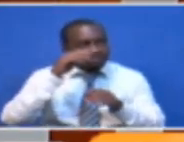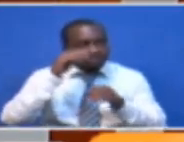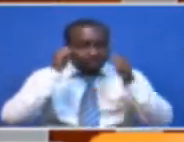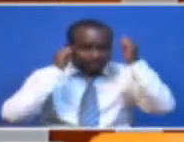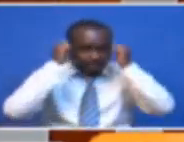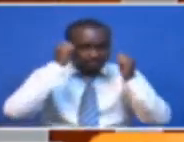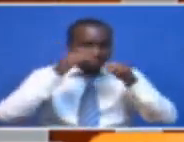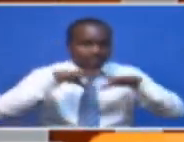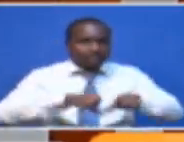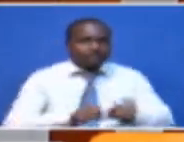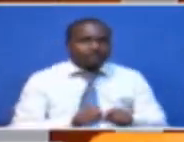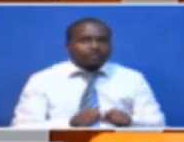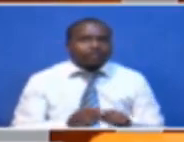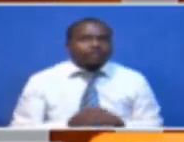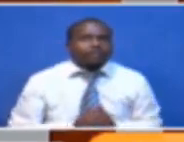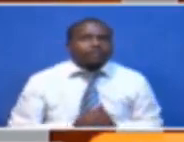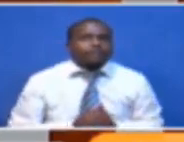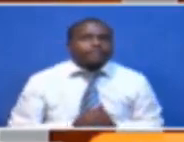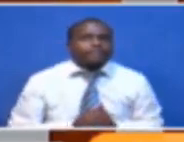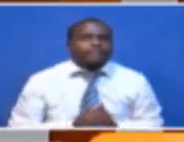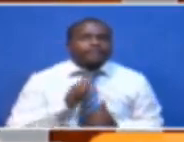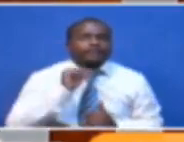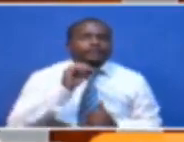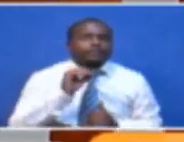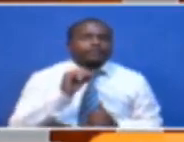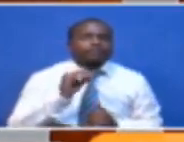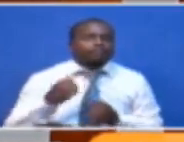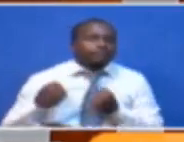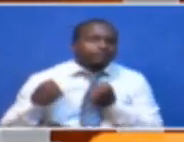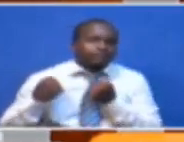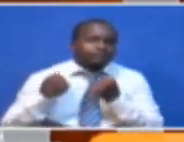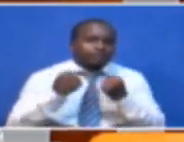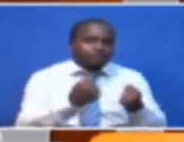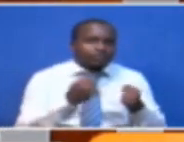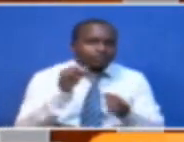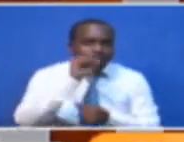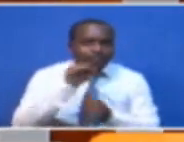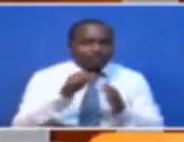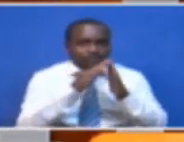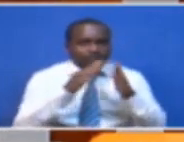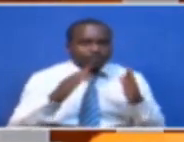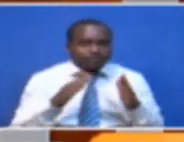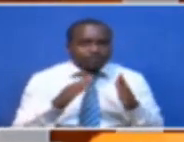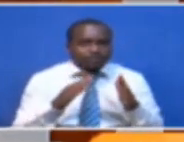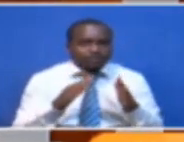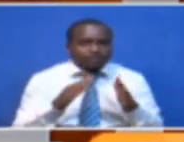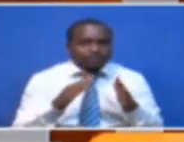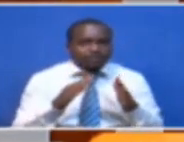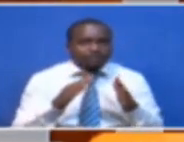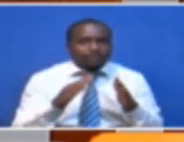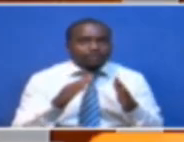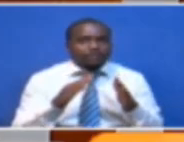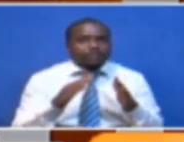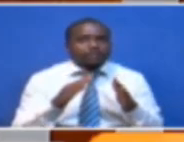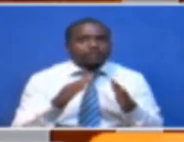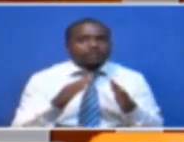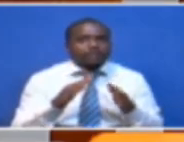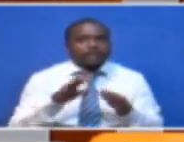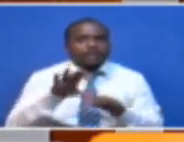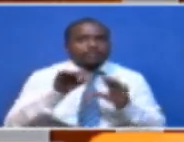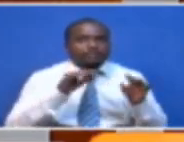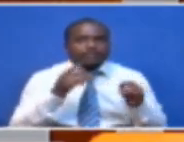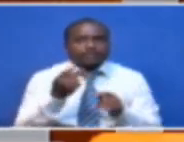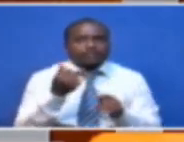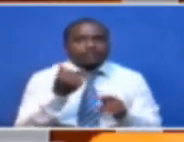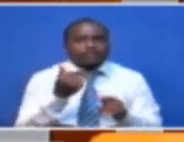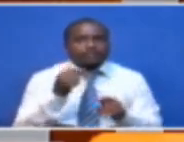But then he was convinced. So he drove to State House, Major Sumbeiwo, and he collected a few general